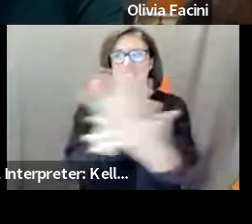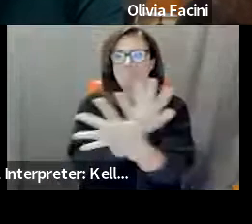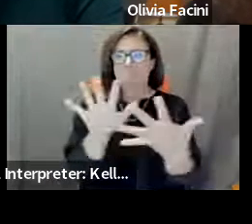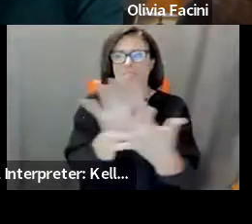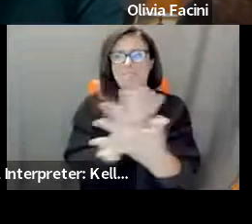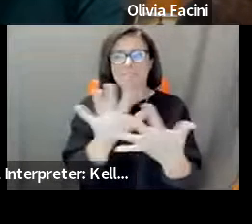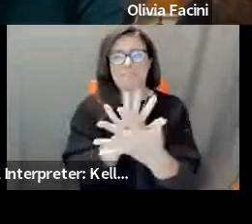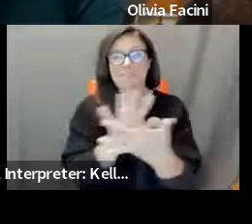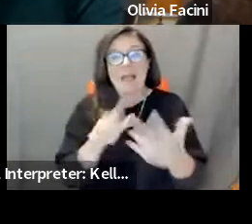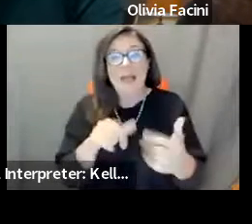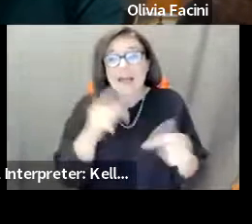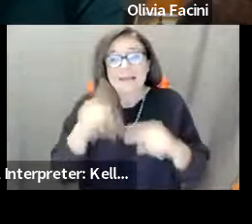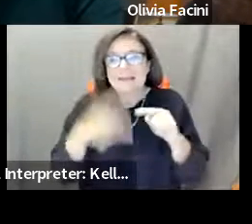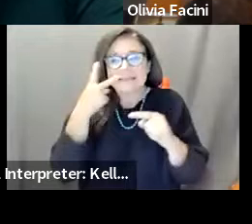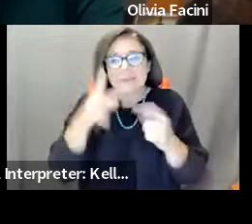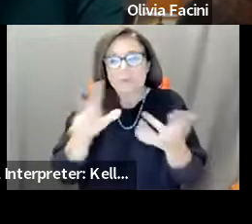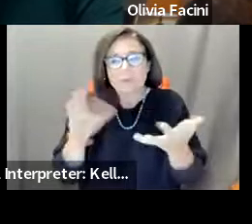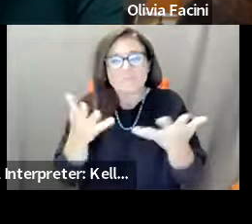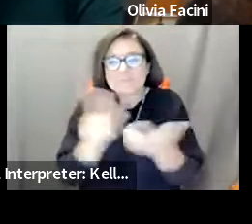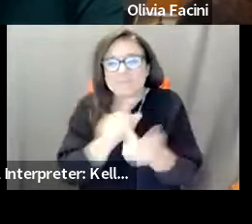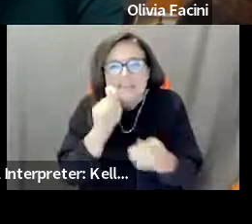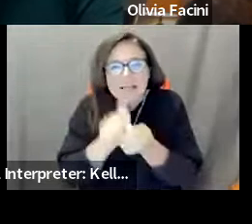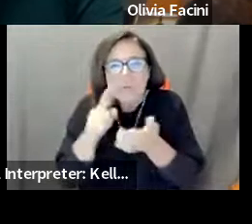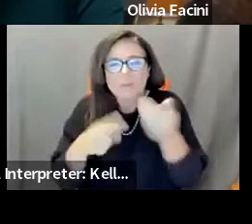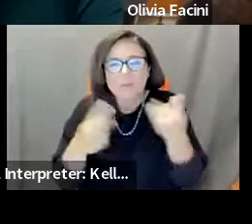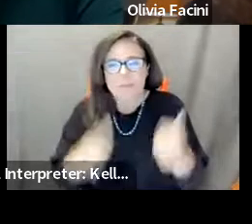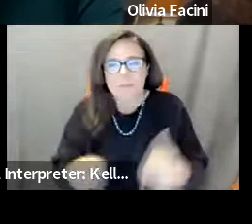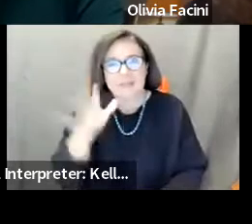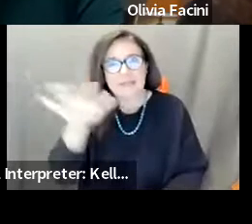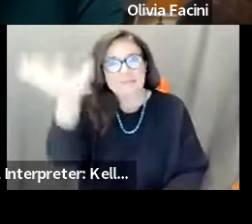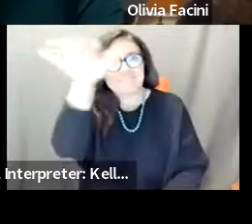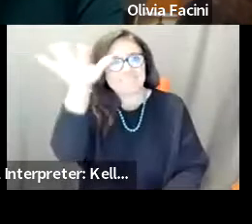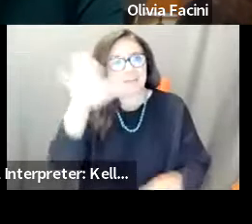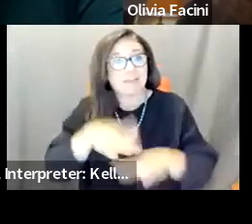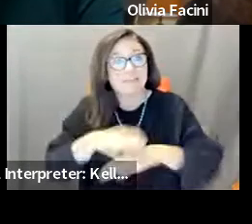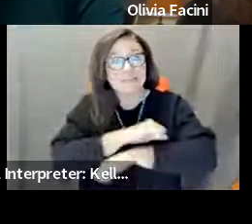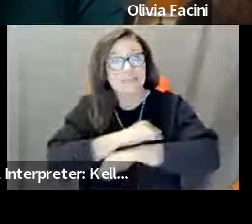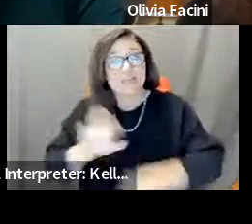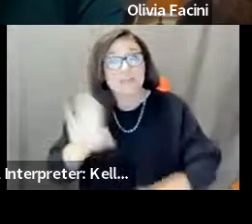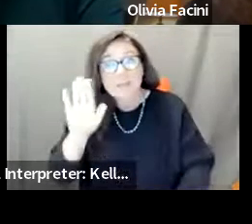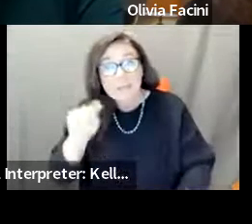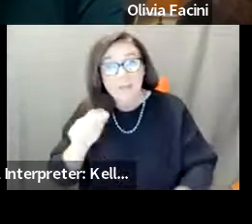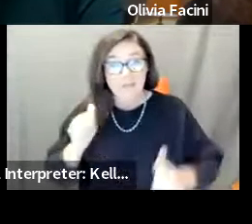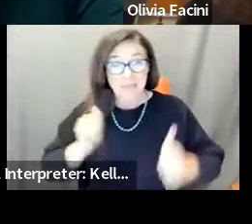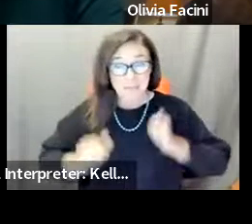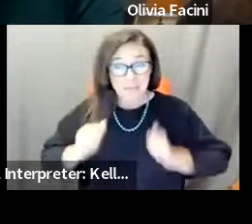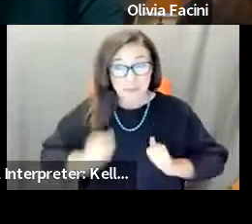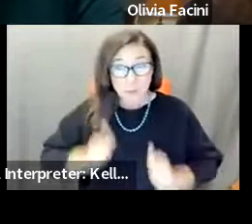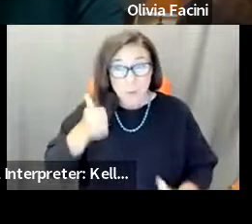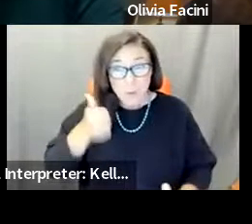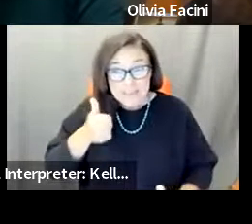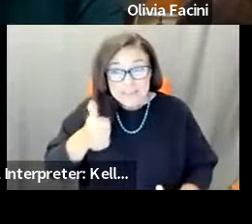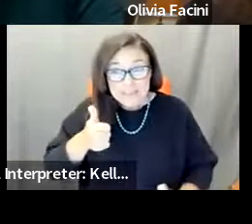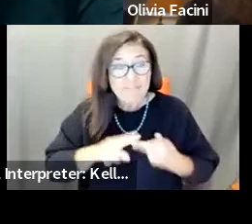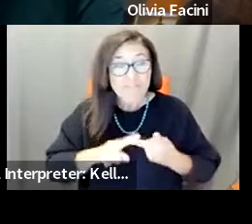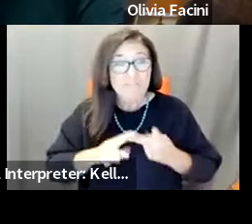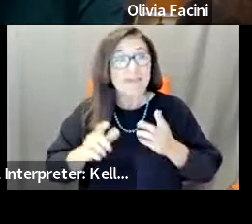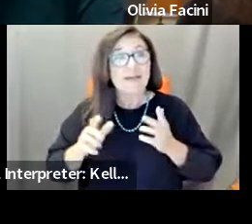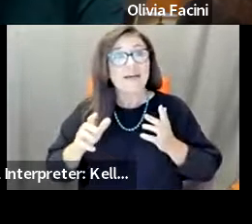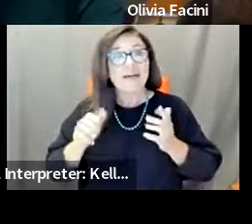I can say that because it was such a well-written play and the actors that were there were so